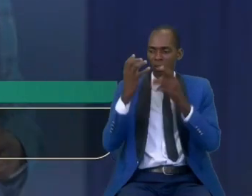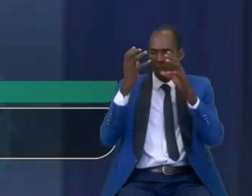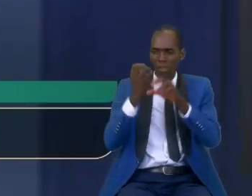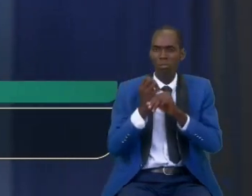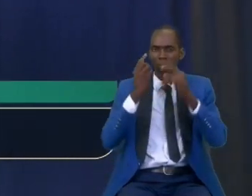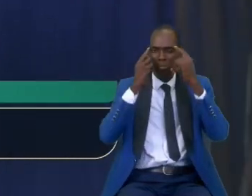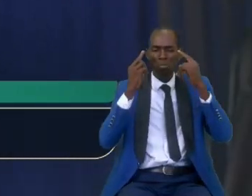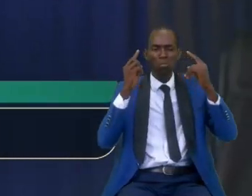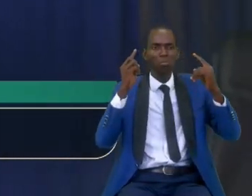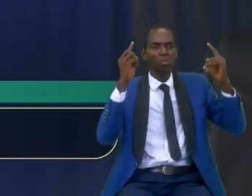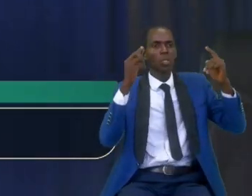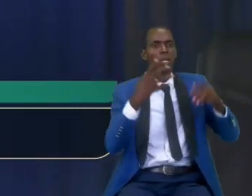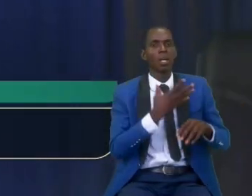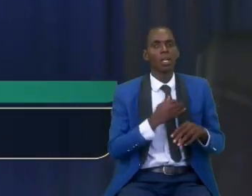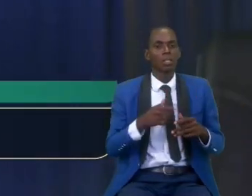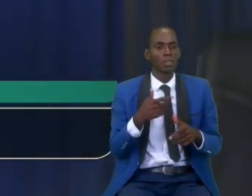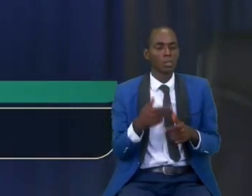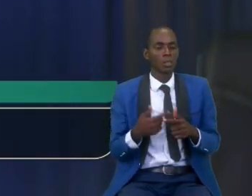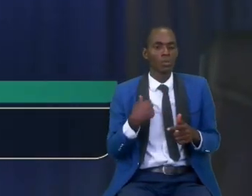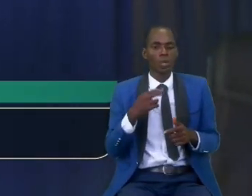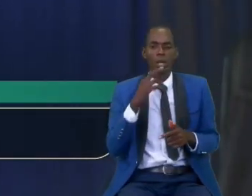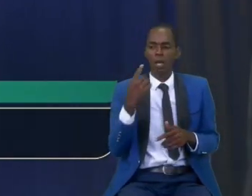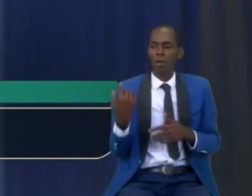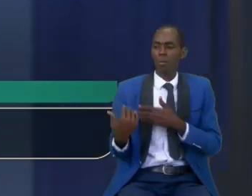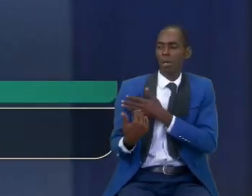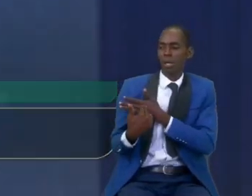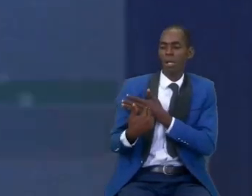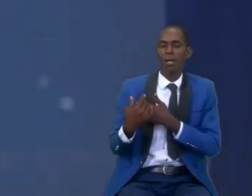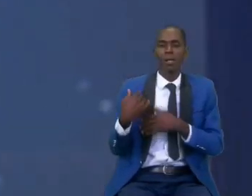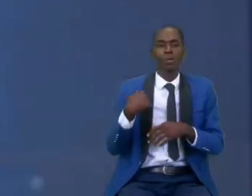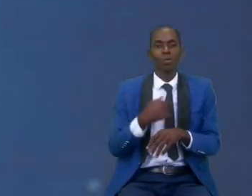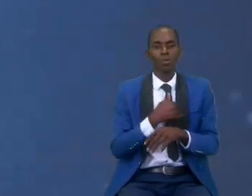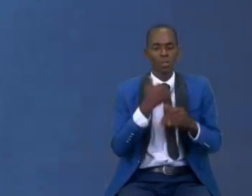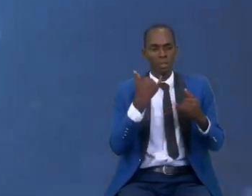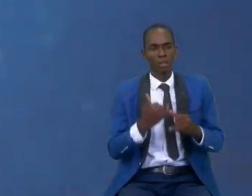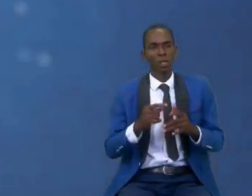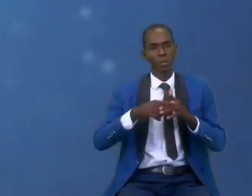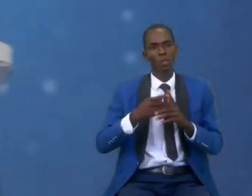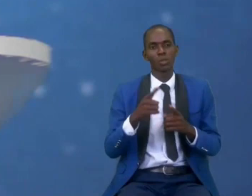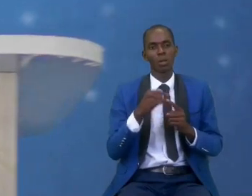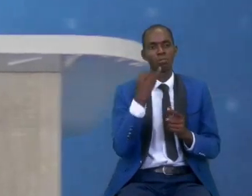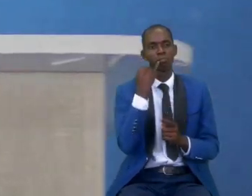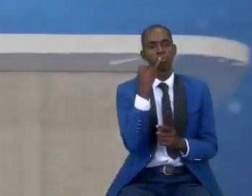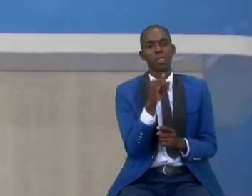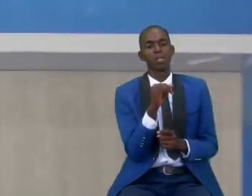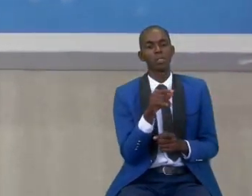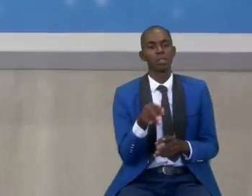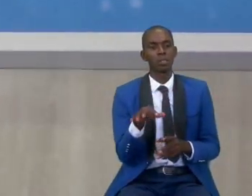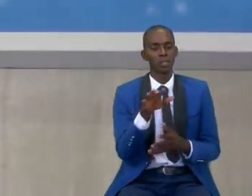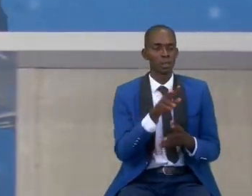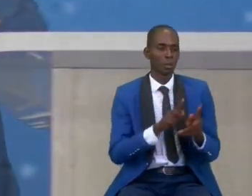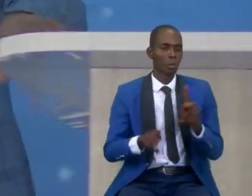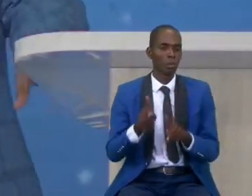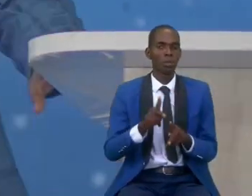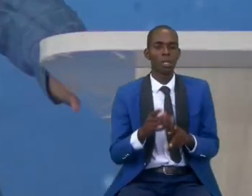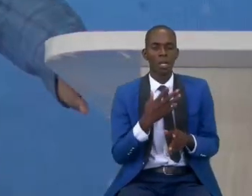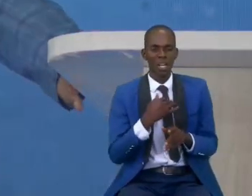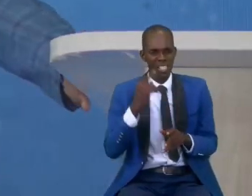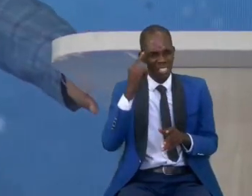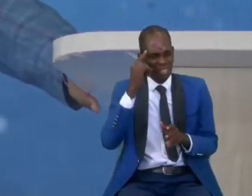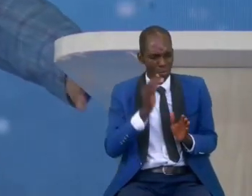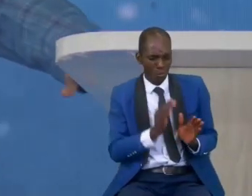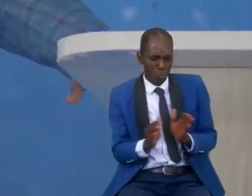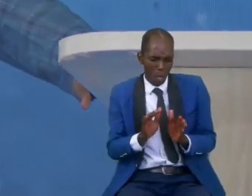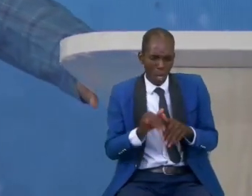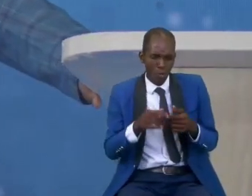is envy them. And then we are thinking how to bring them down, to clamp them down. Envy. Those